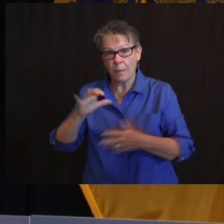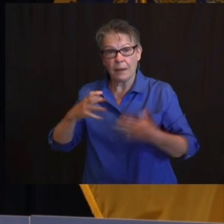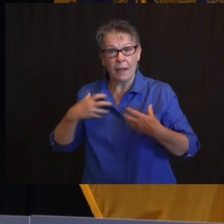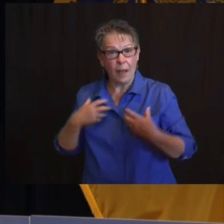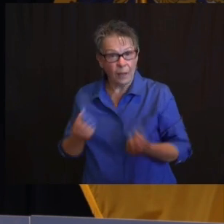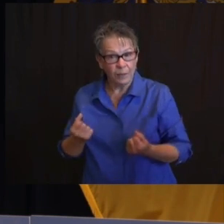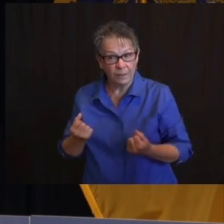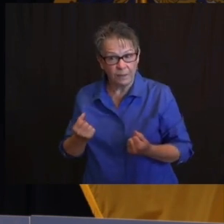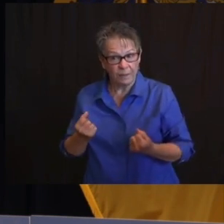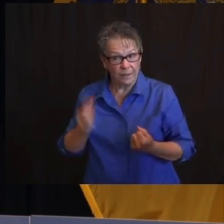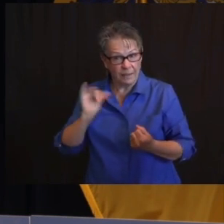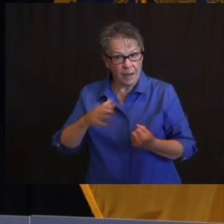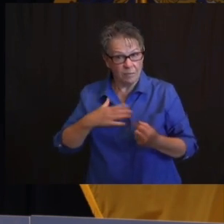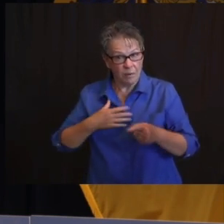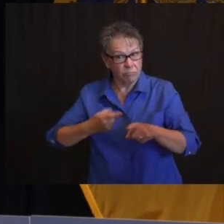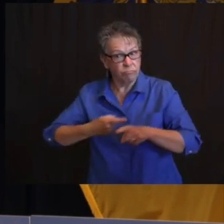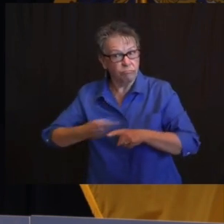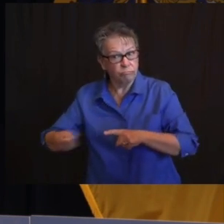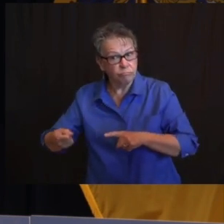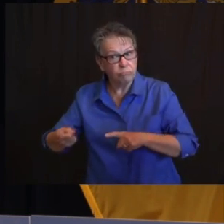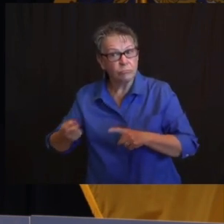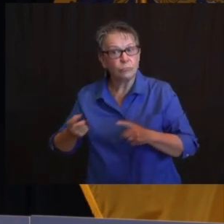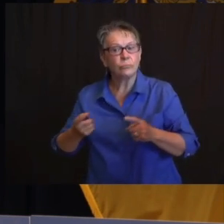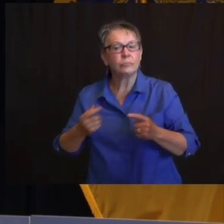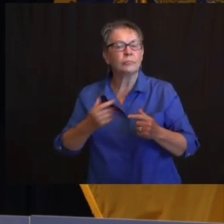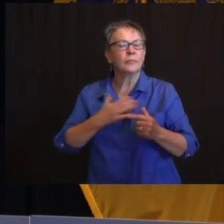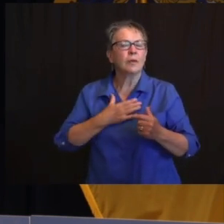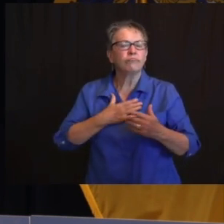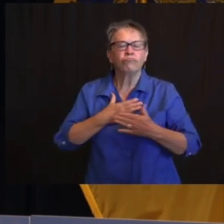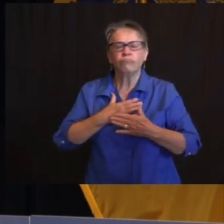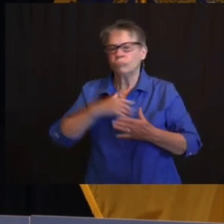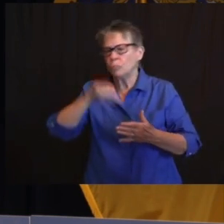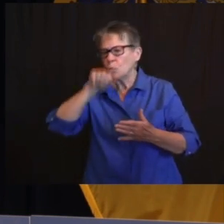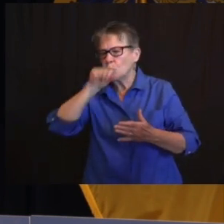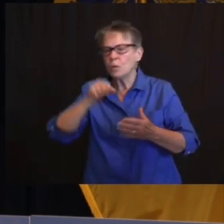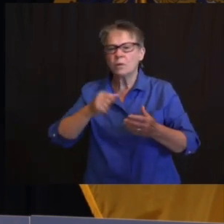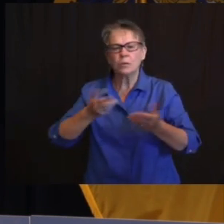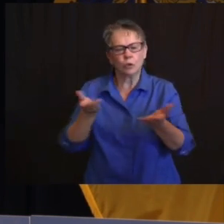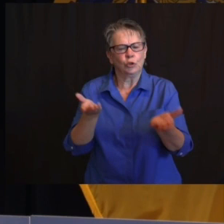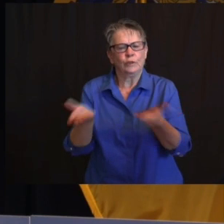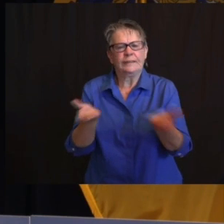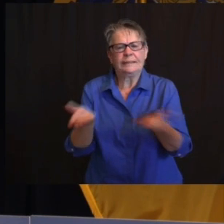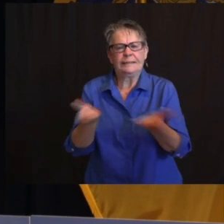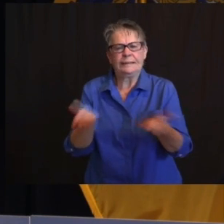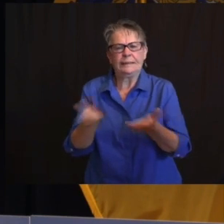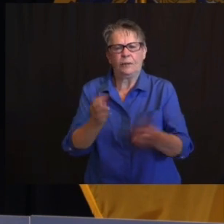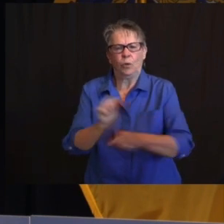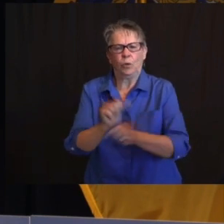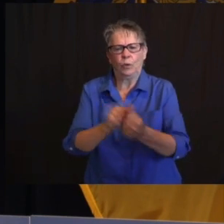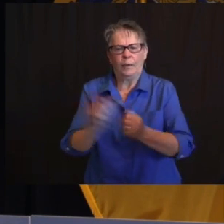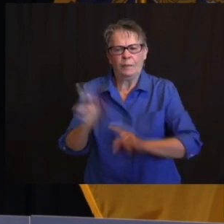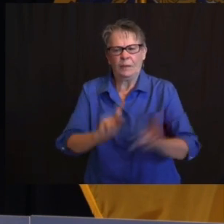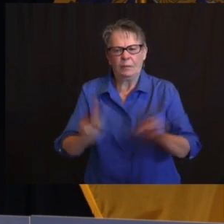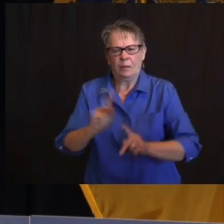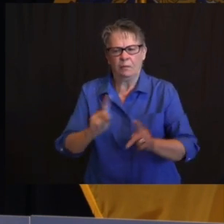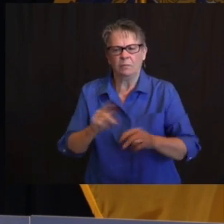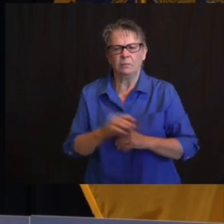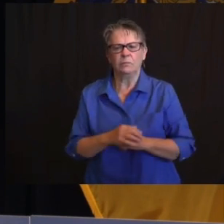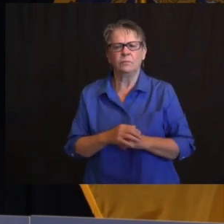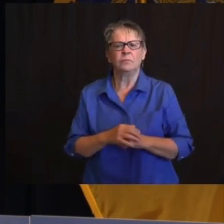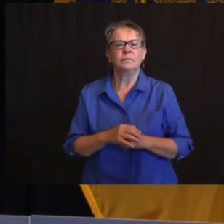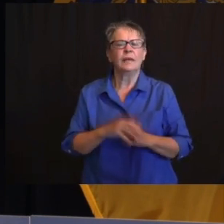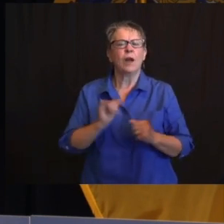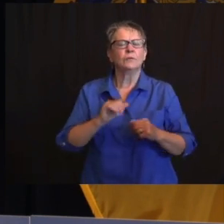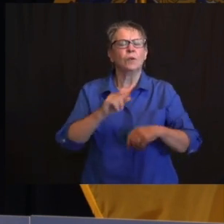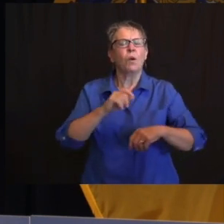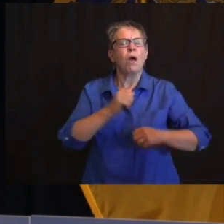of my life. As a member of the Army Reserves, I always feel like I have a sense of responsibility to my country, and if